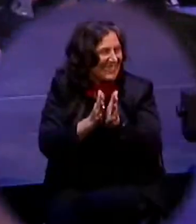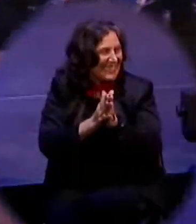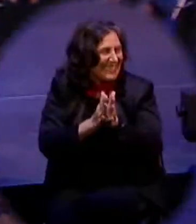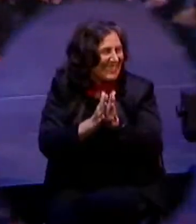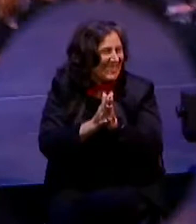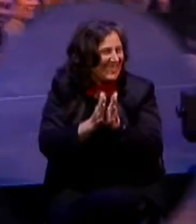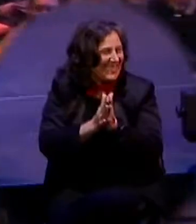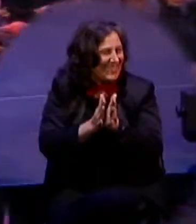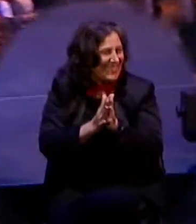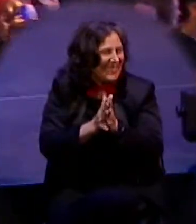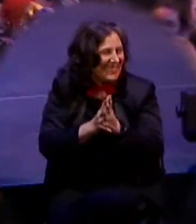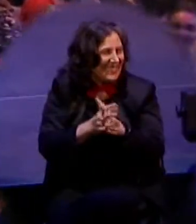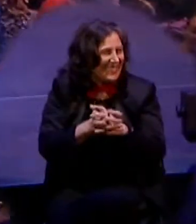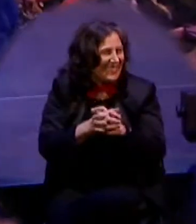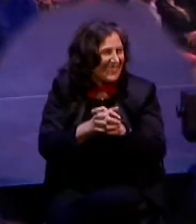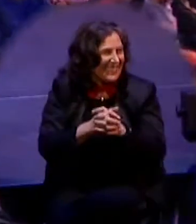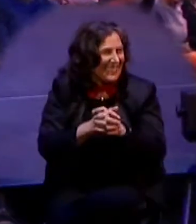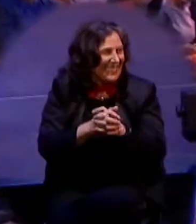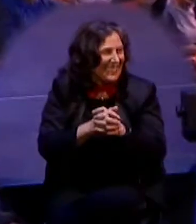people.